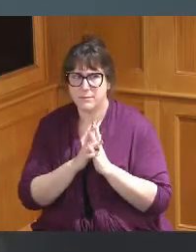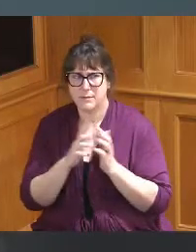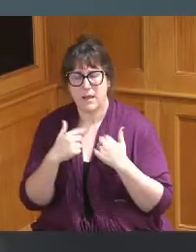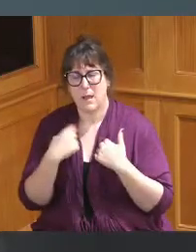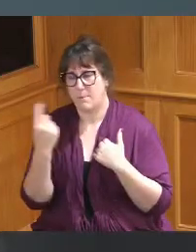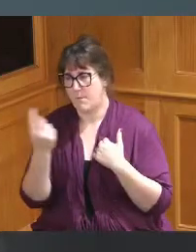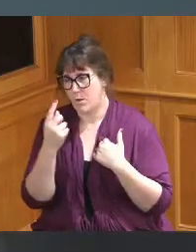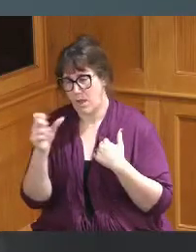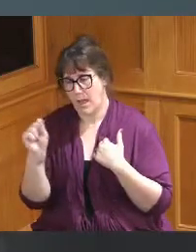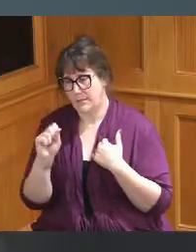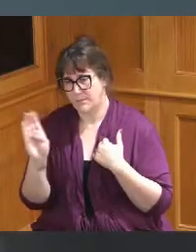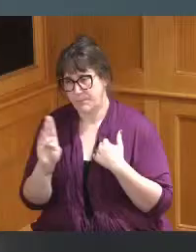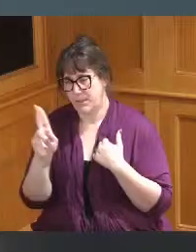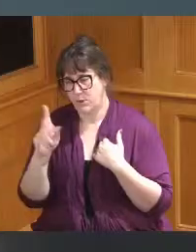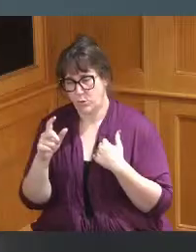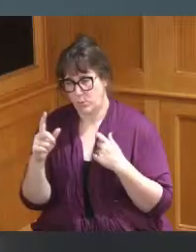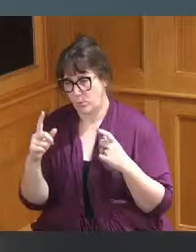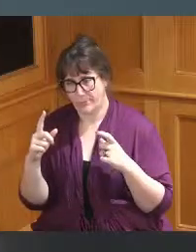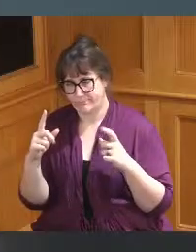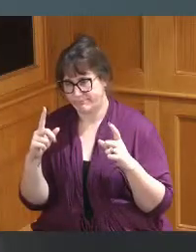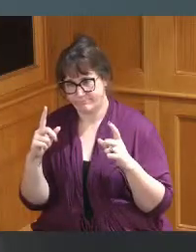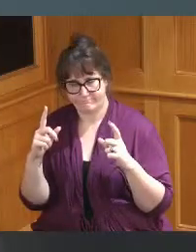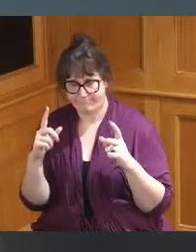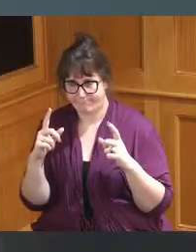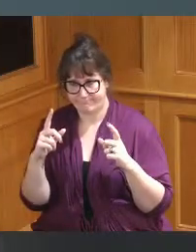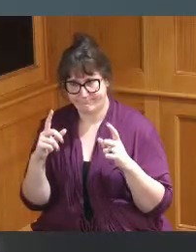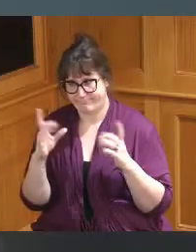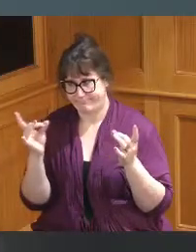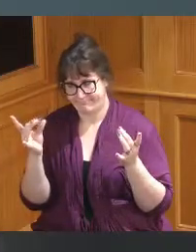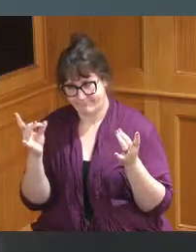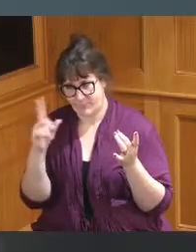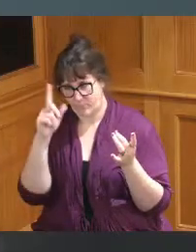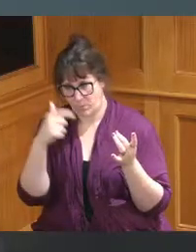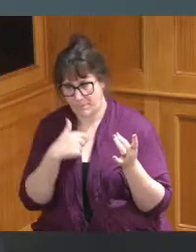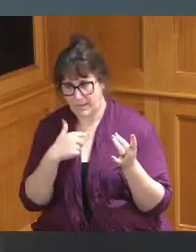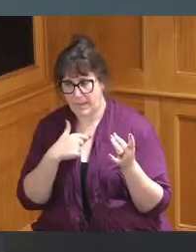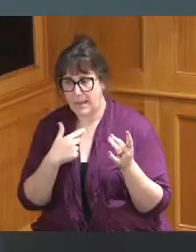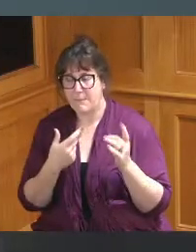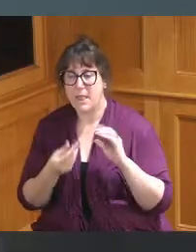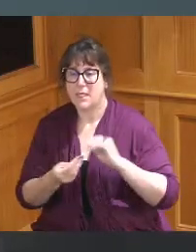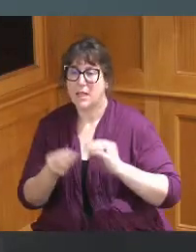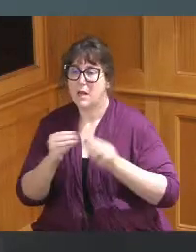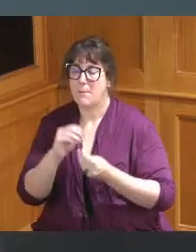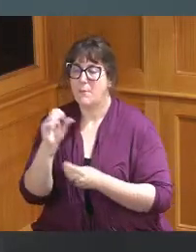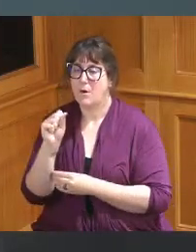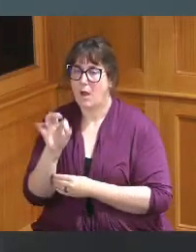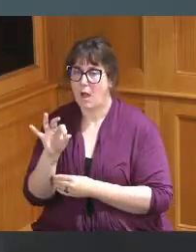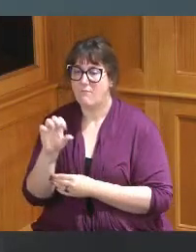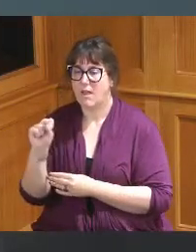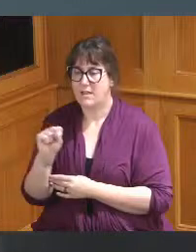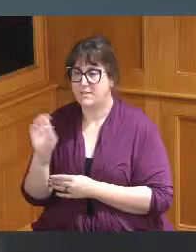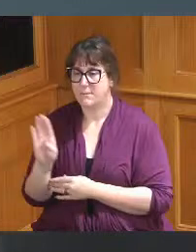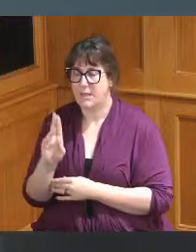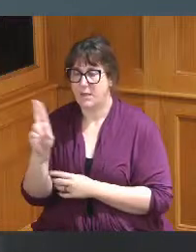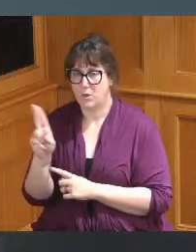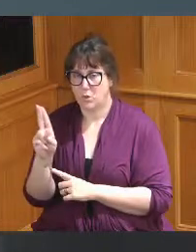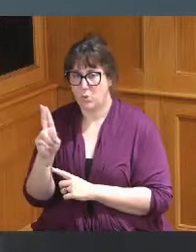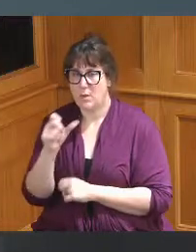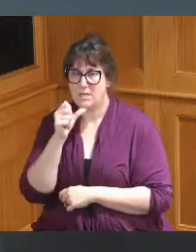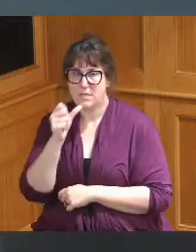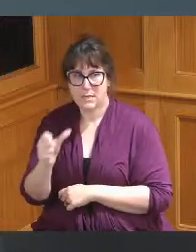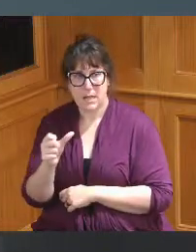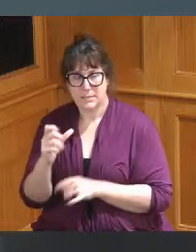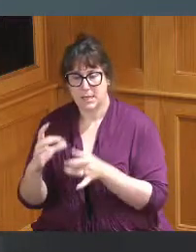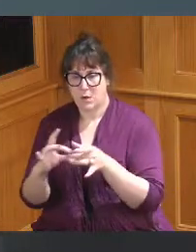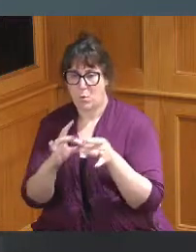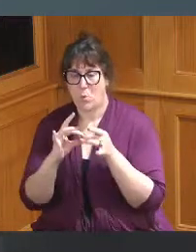issue with SBUs, you know that. But the number of SBUs doesn't correlate to, I